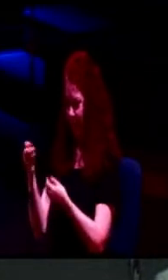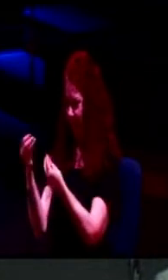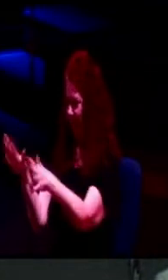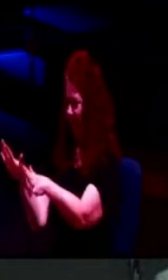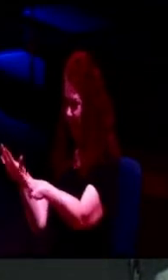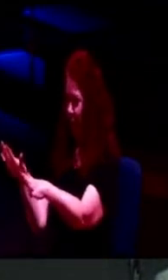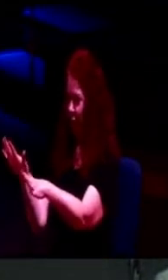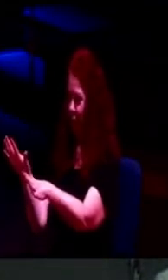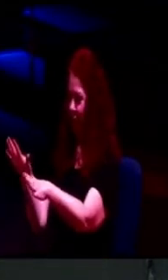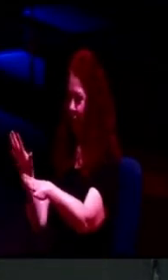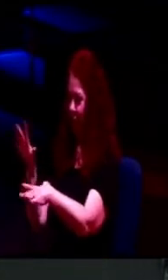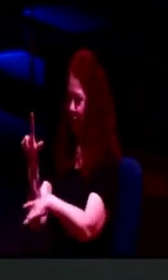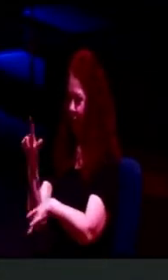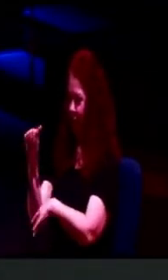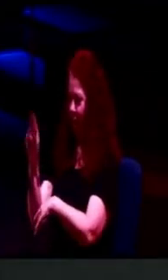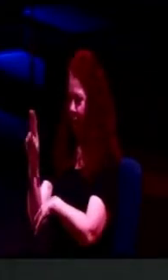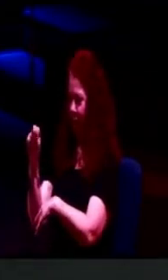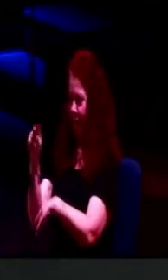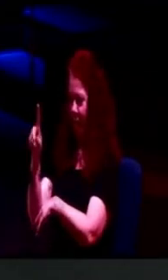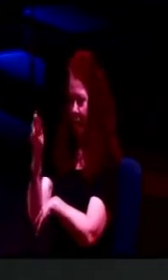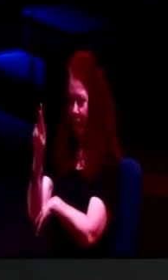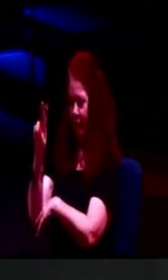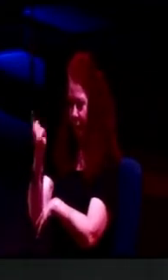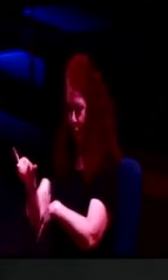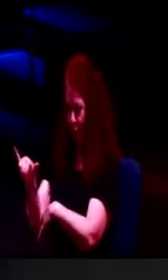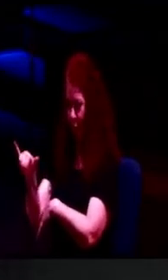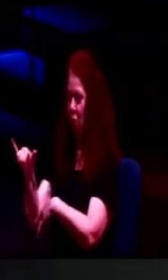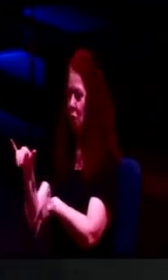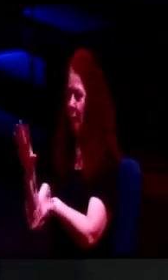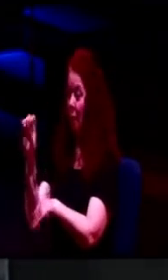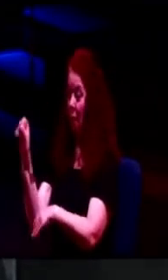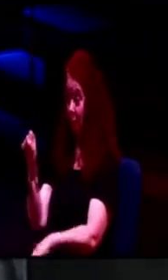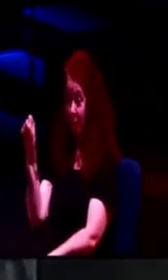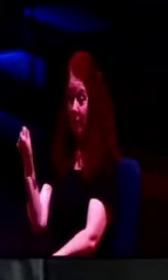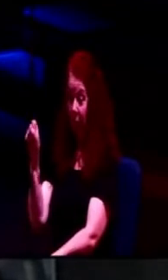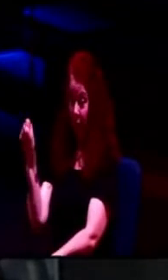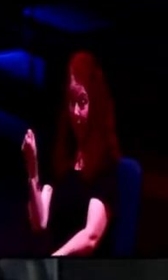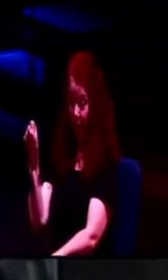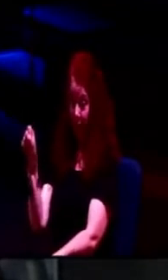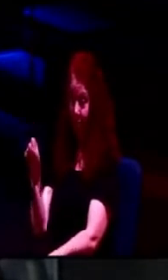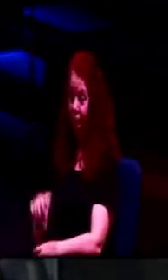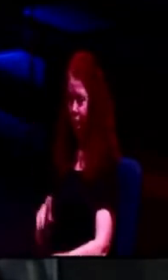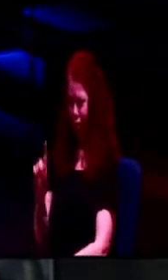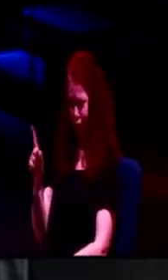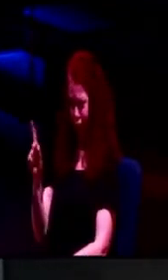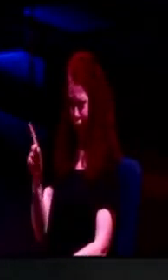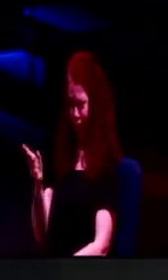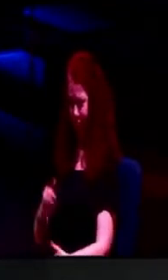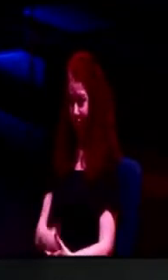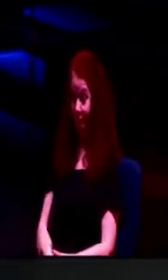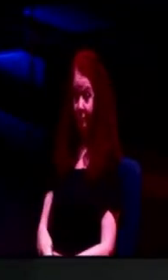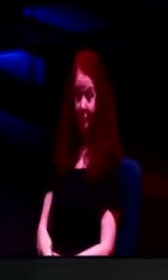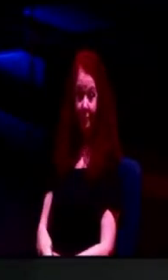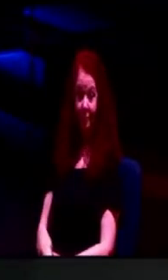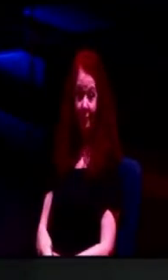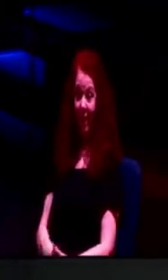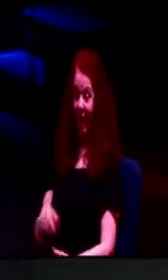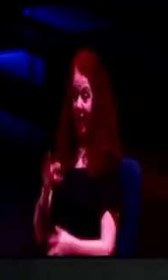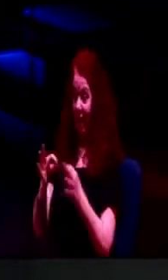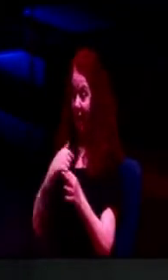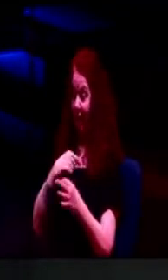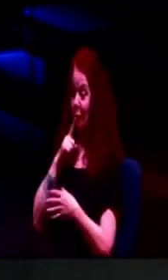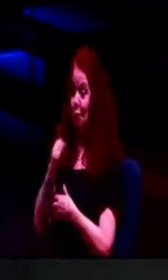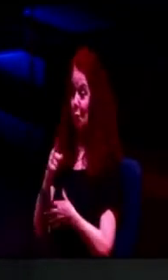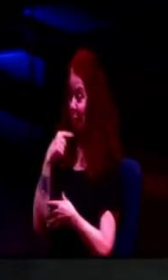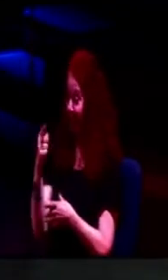Just kidding. If I had said that, there would have been a funeral today. I would have... Your pastor would have been deceased, so